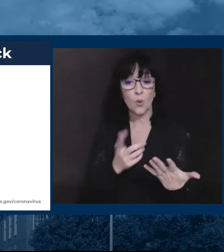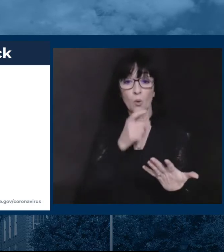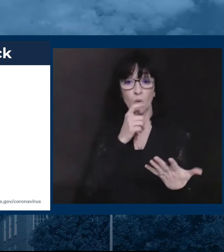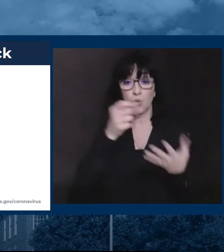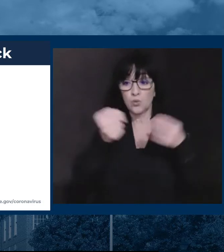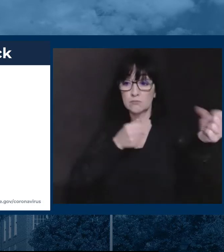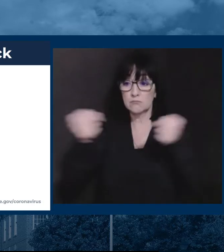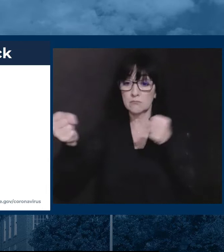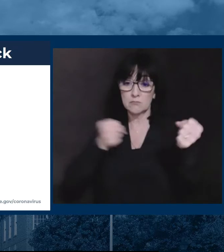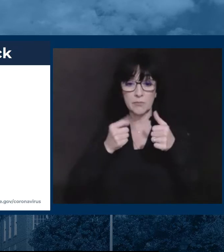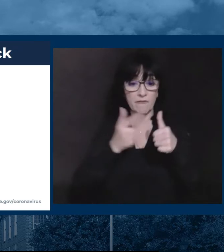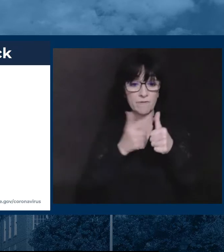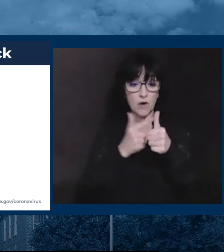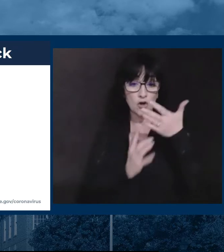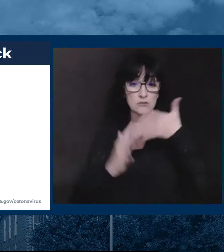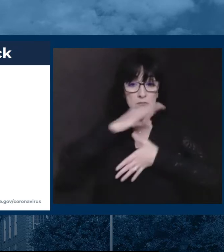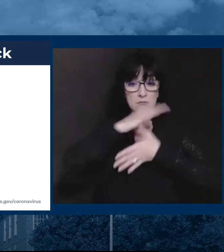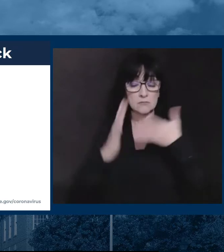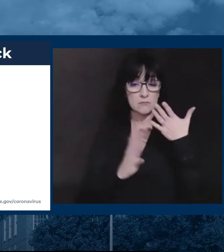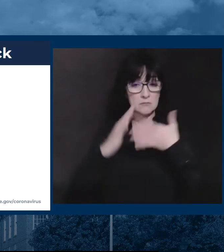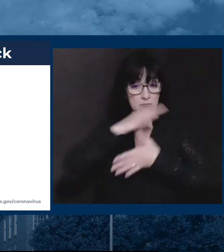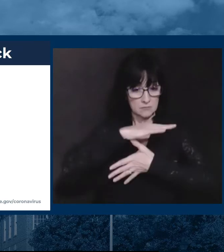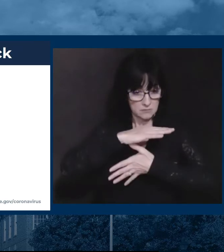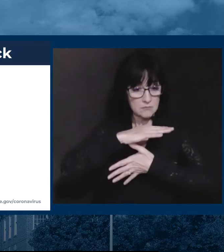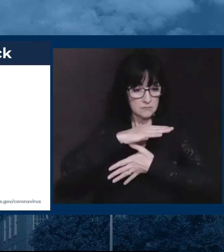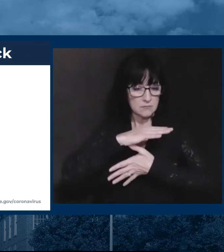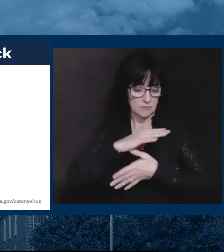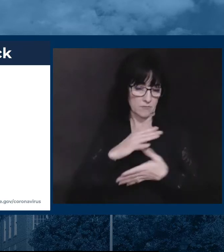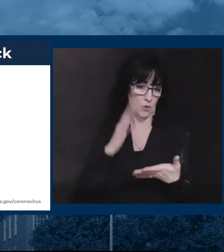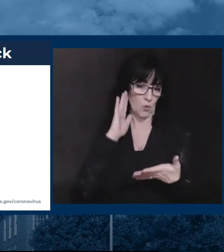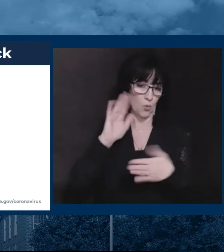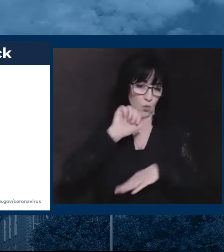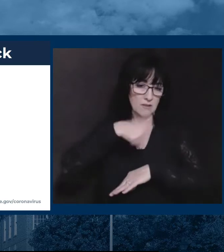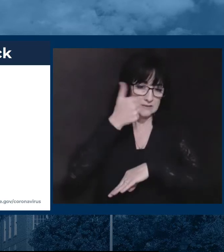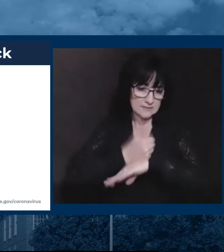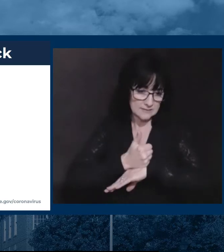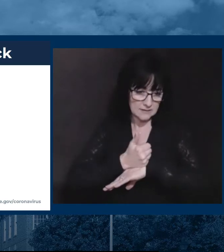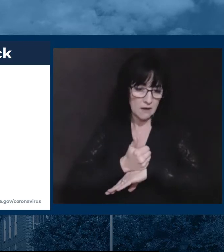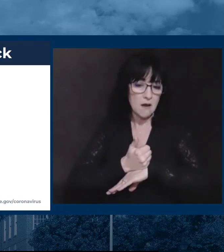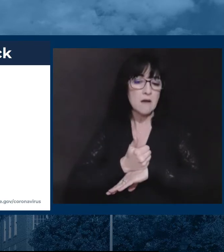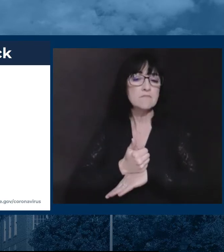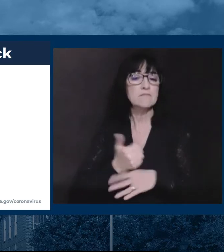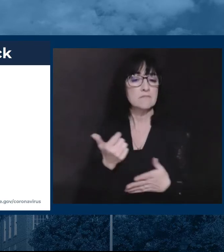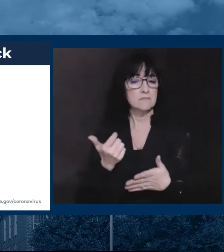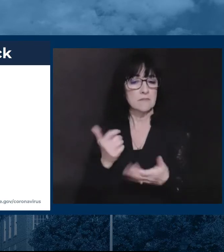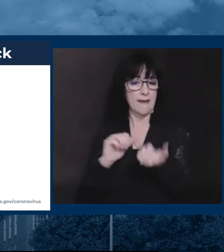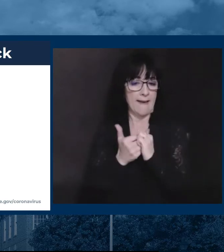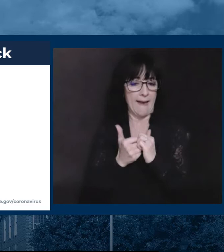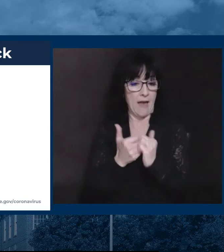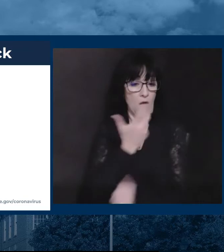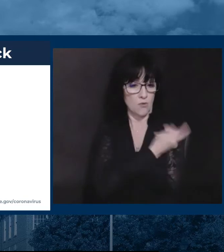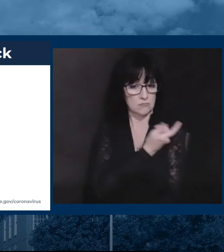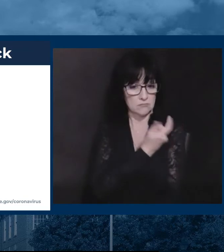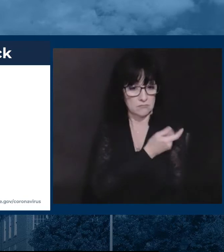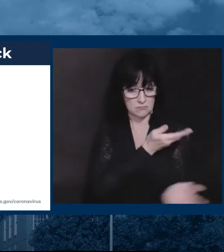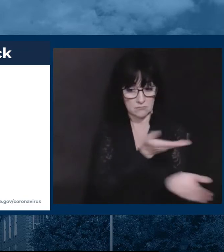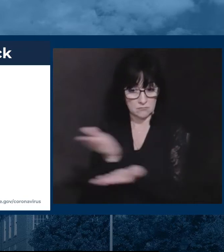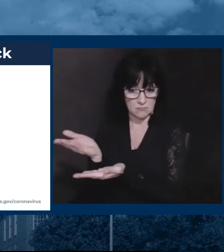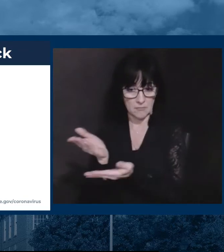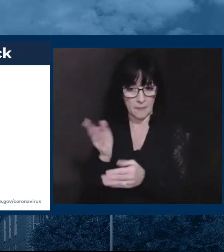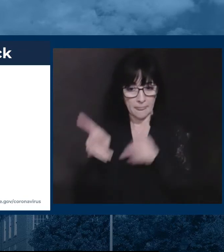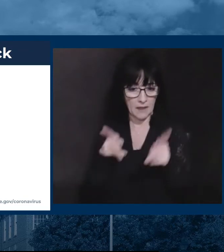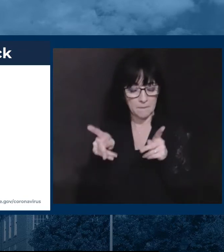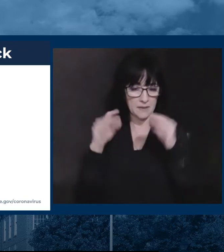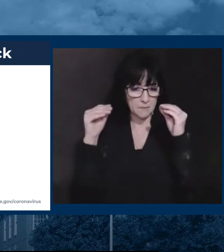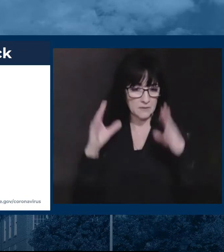have numbers and we can make the arrangements for the vaccinations to occur. It's been interesting on the